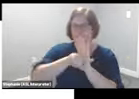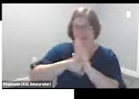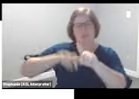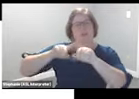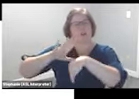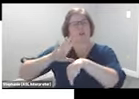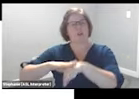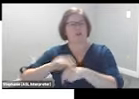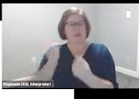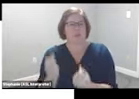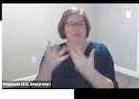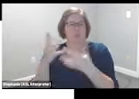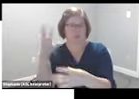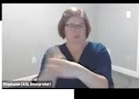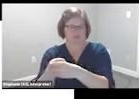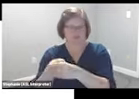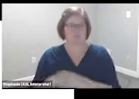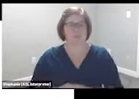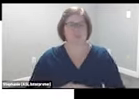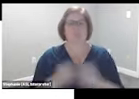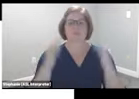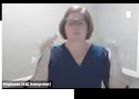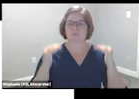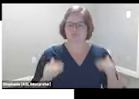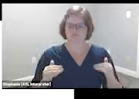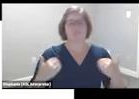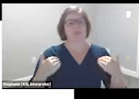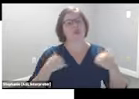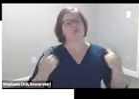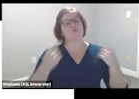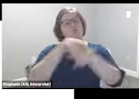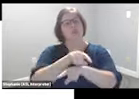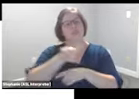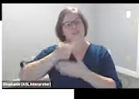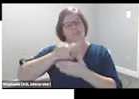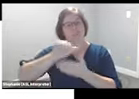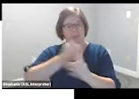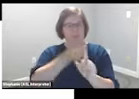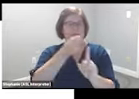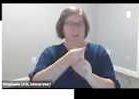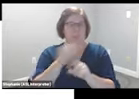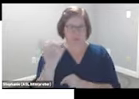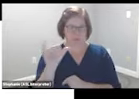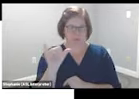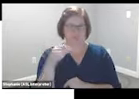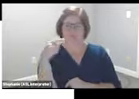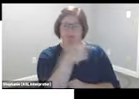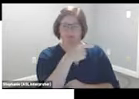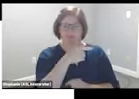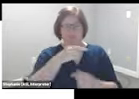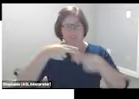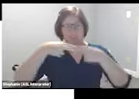effectively. There has been, and there continues to be, cross-disability impact. And the slide that